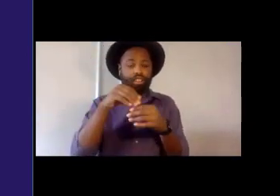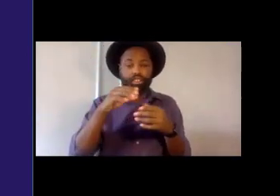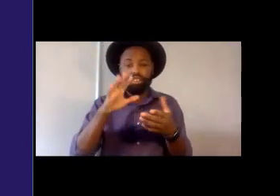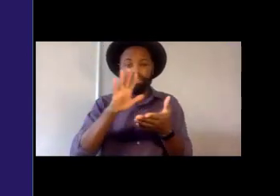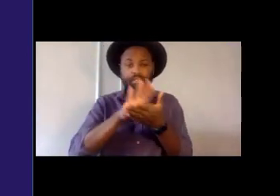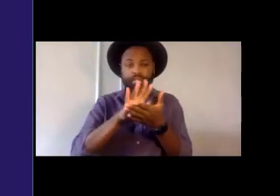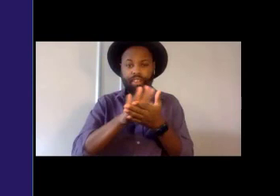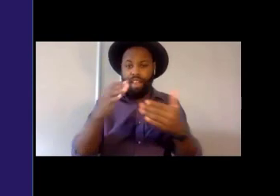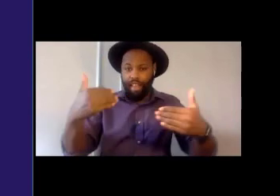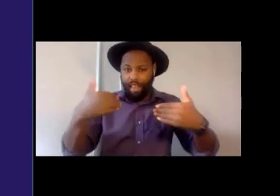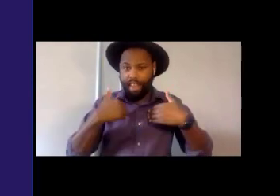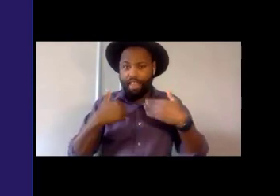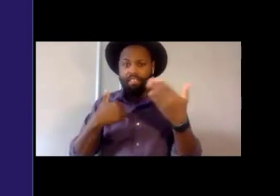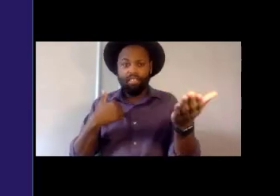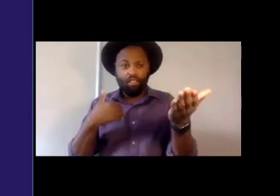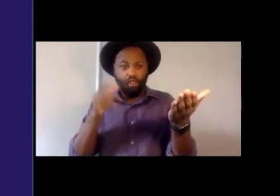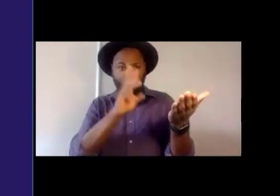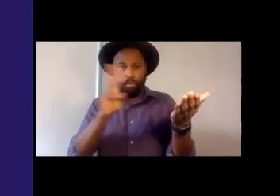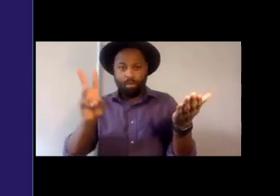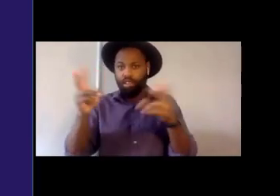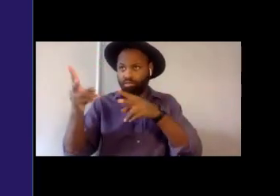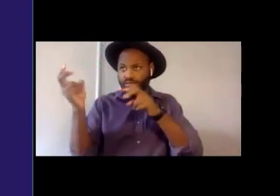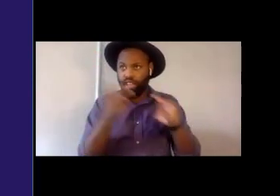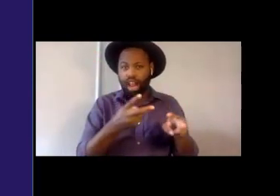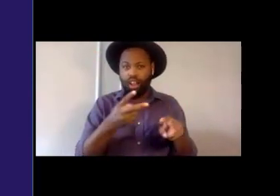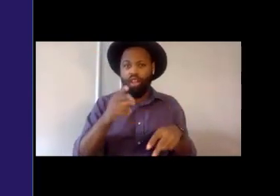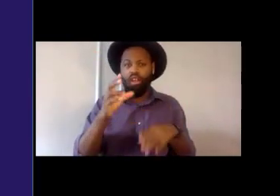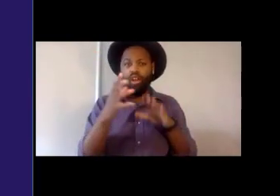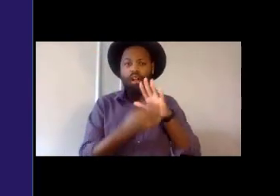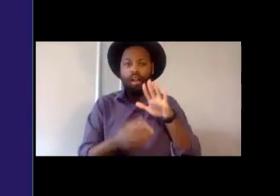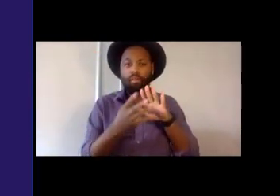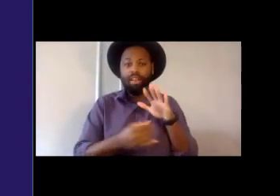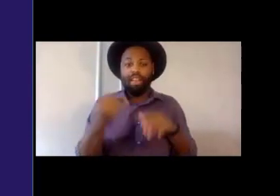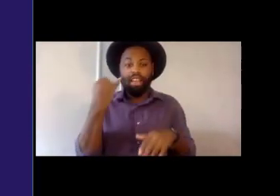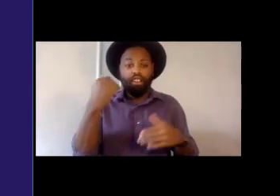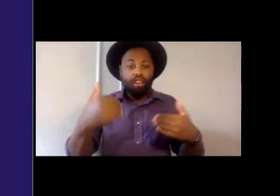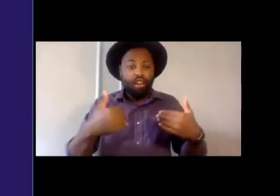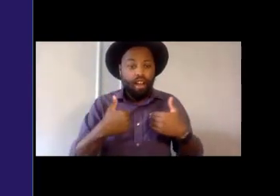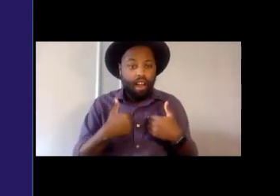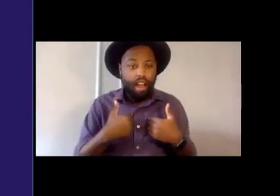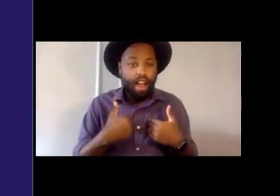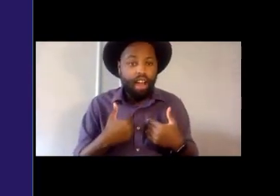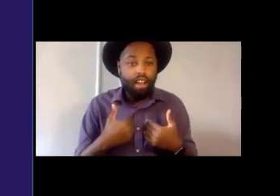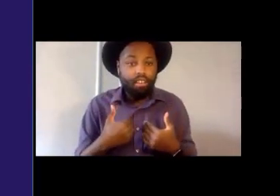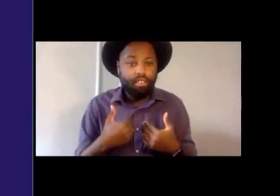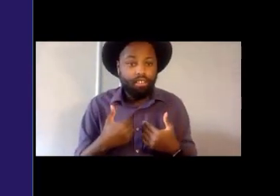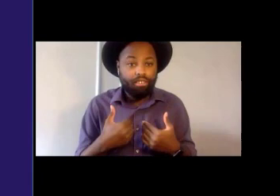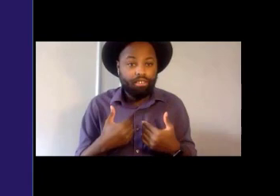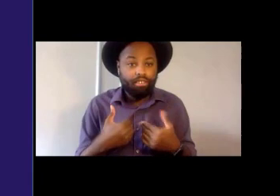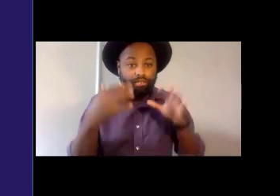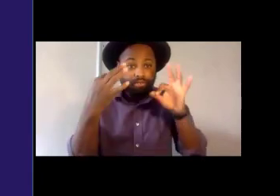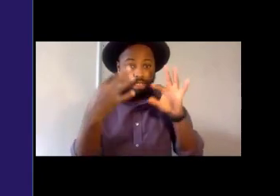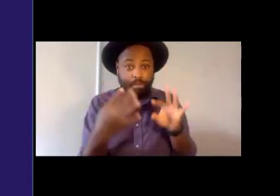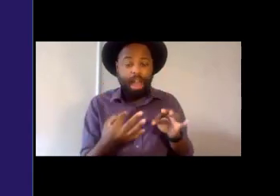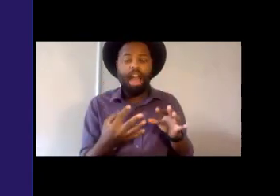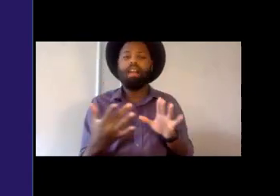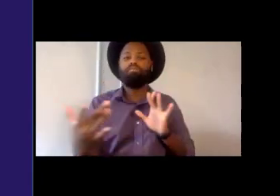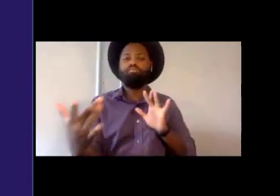can go to that site to download a copy. If you've got feedback, please feel free to reach out to us at